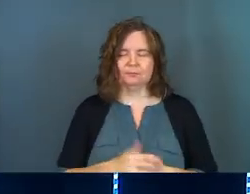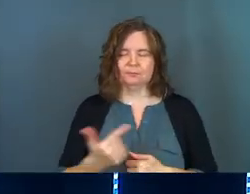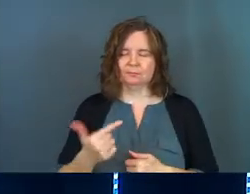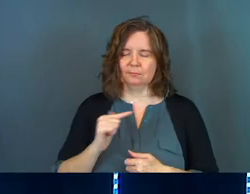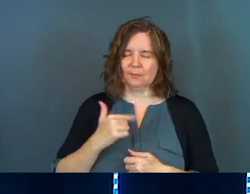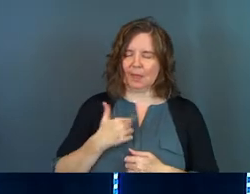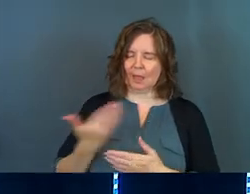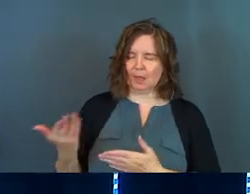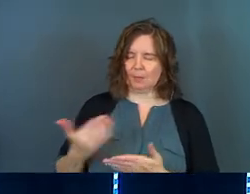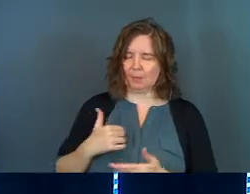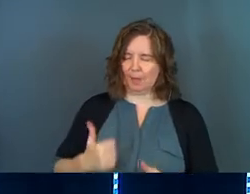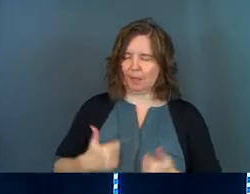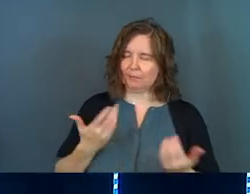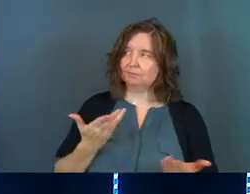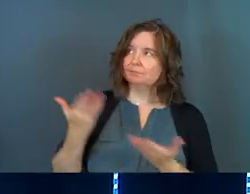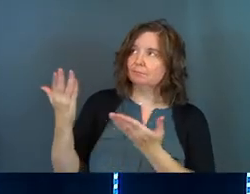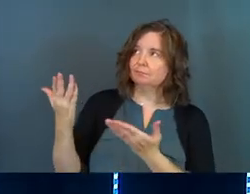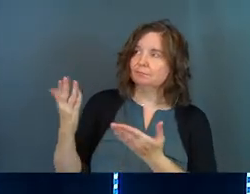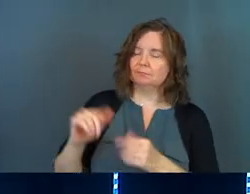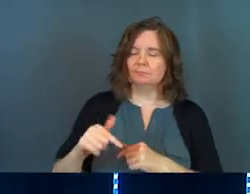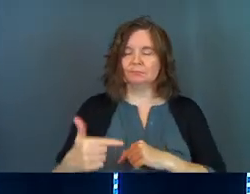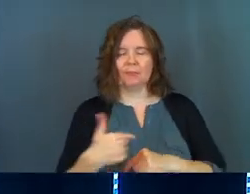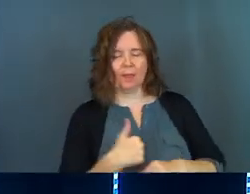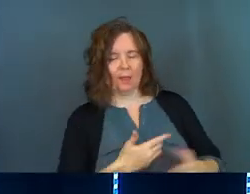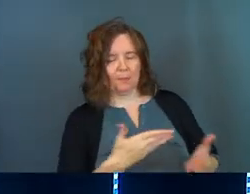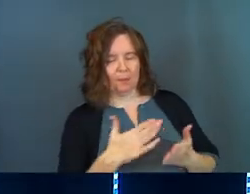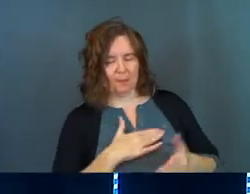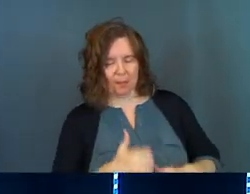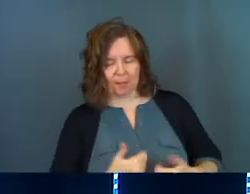I bring my life to you.